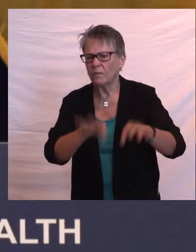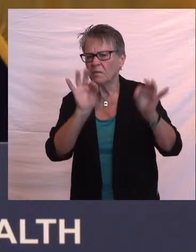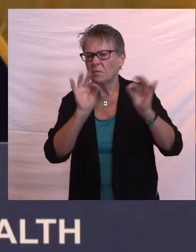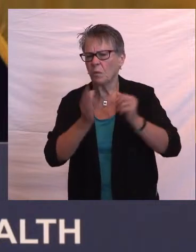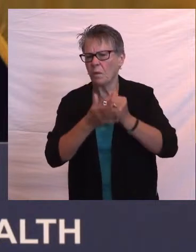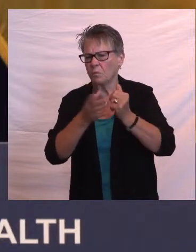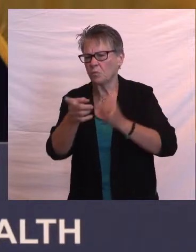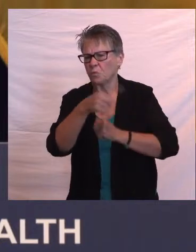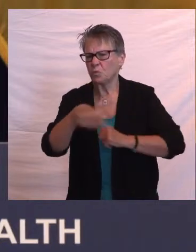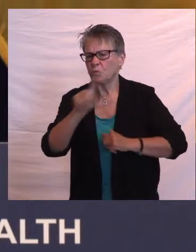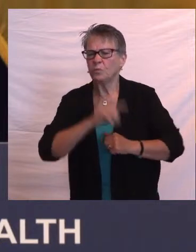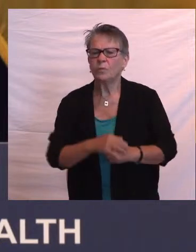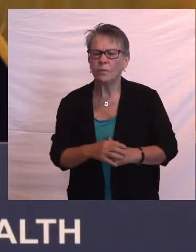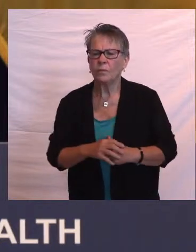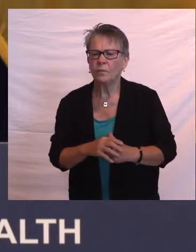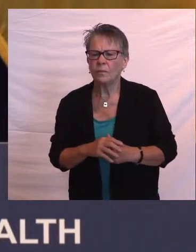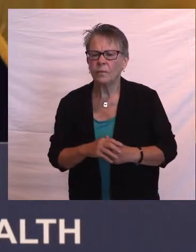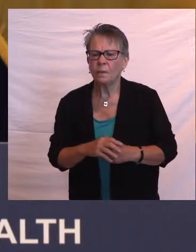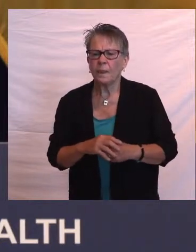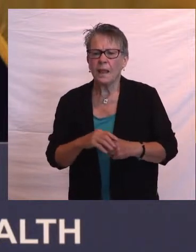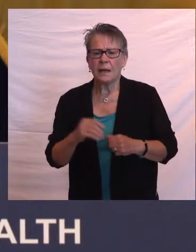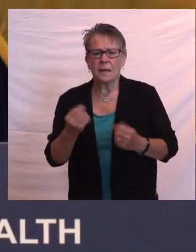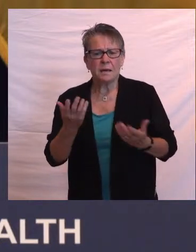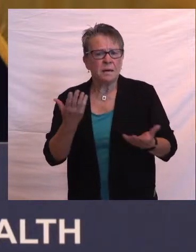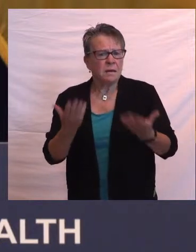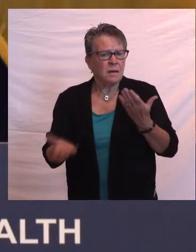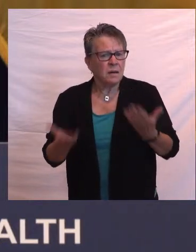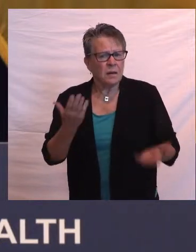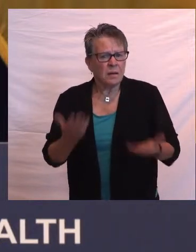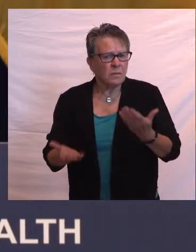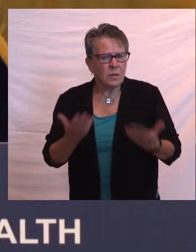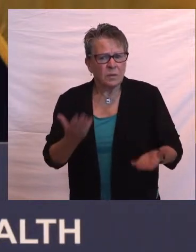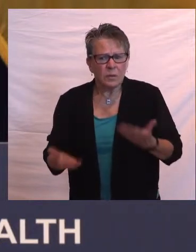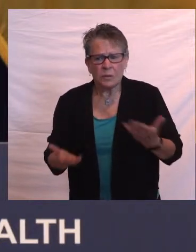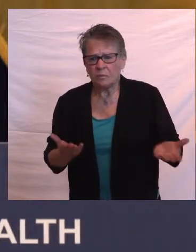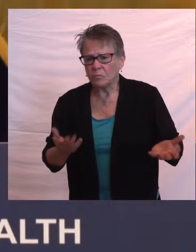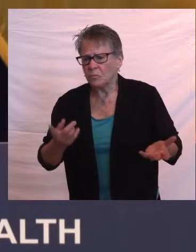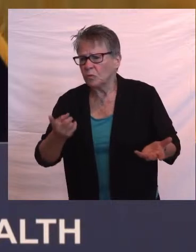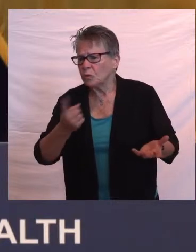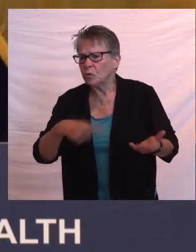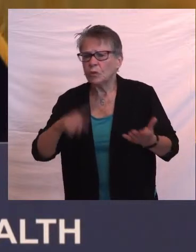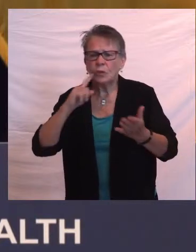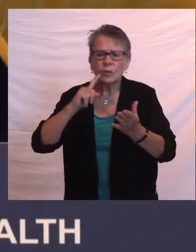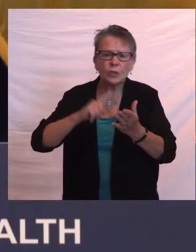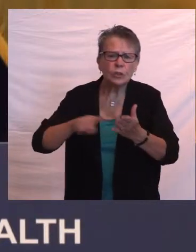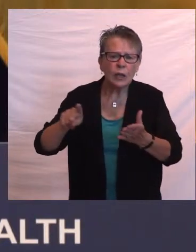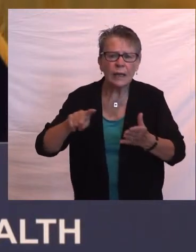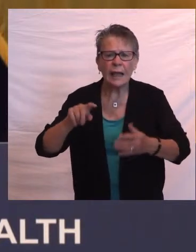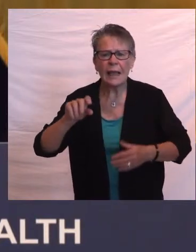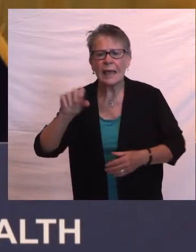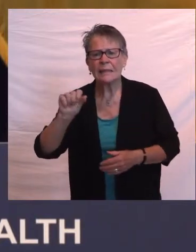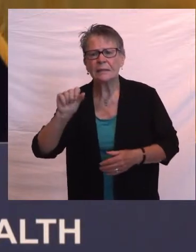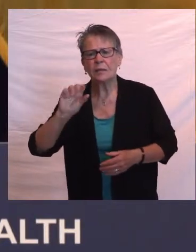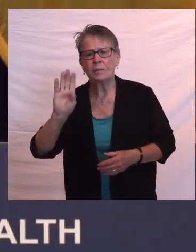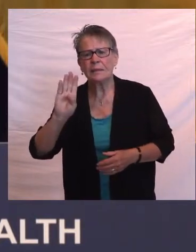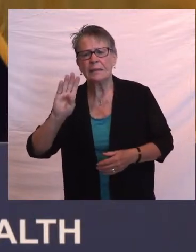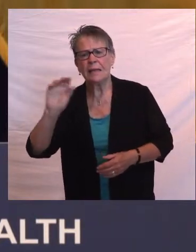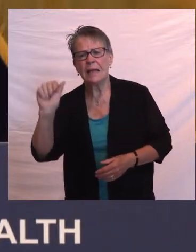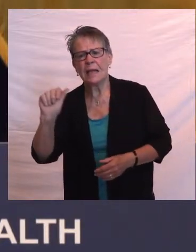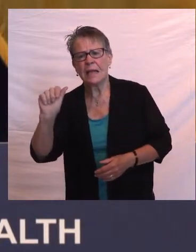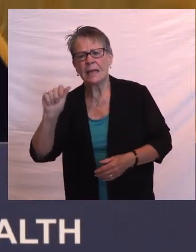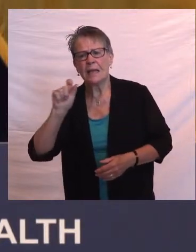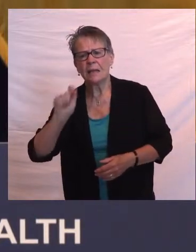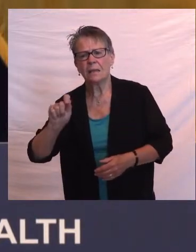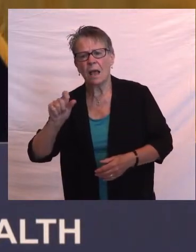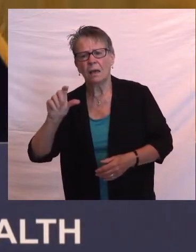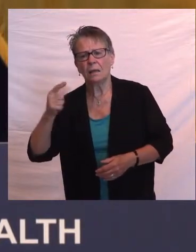And then secondly, you may end up getting to sba.gov depending on whether it's a mortgage or you've got a small business, and